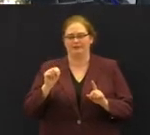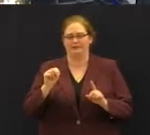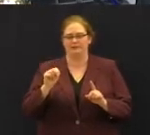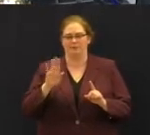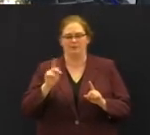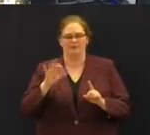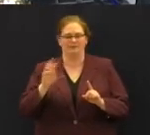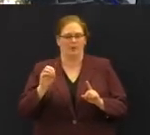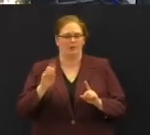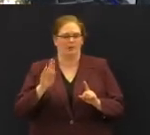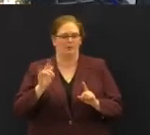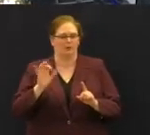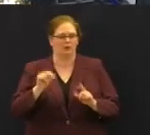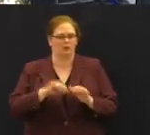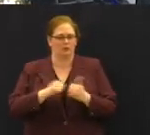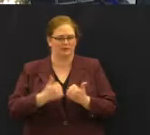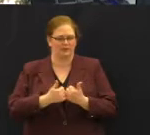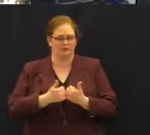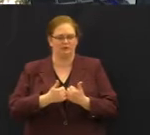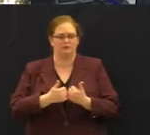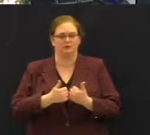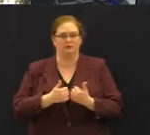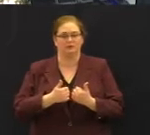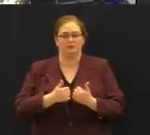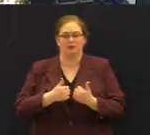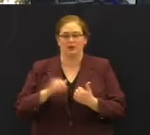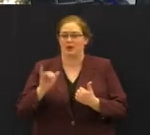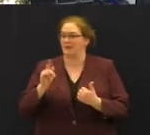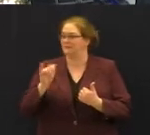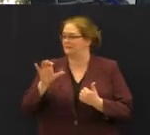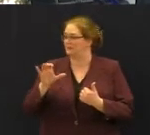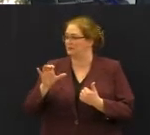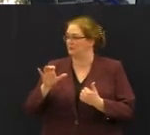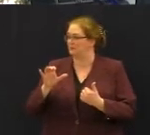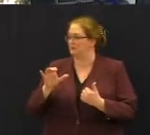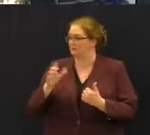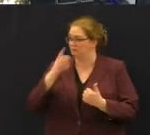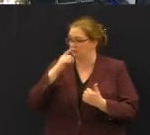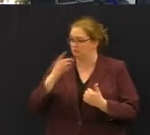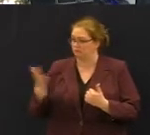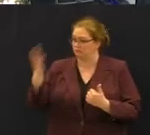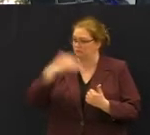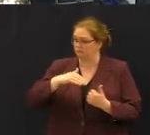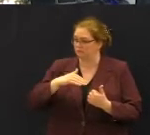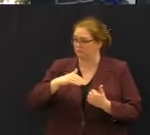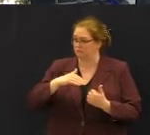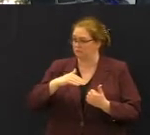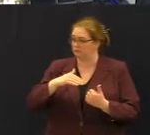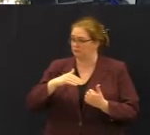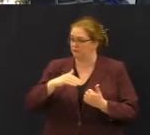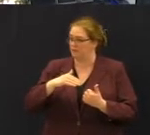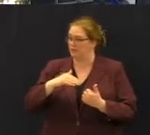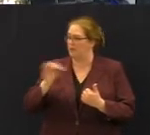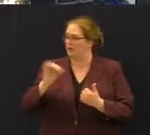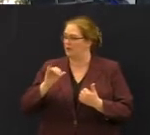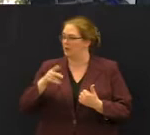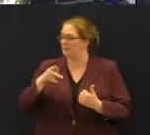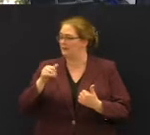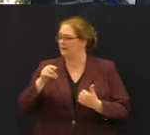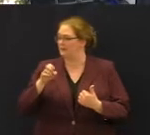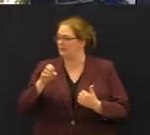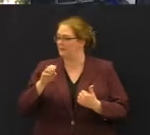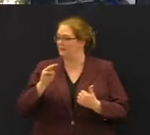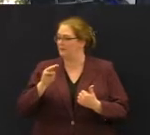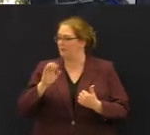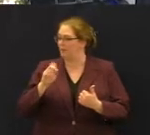Bucks County Liberian Association, Isaac. Isaac, would you like to come up to the microphone? And also Pete McElroy,